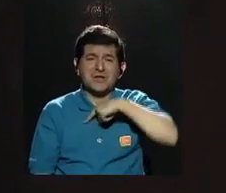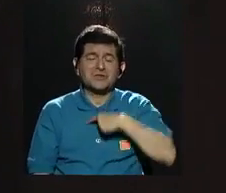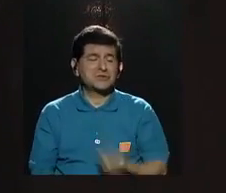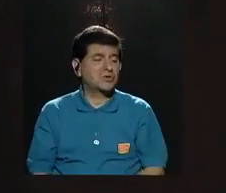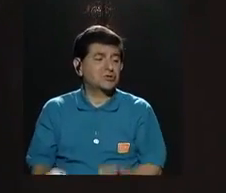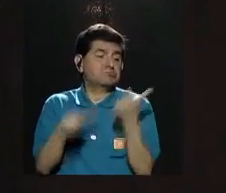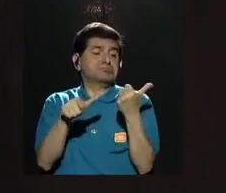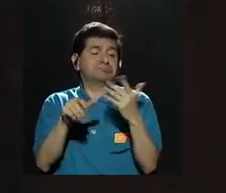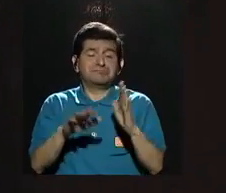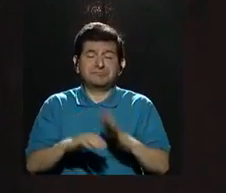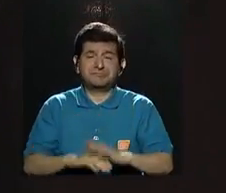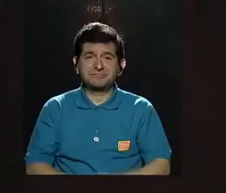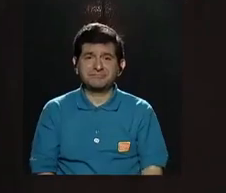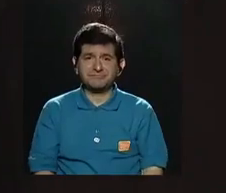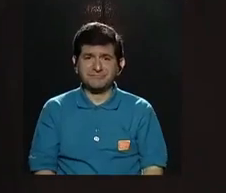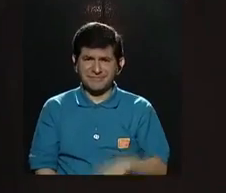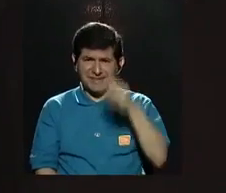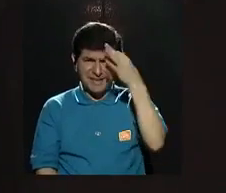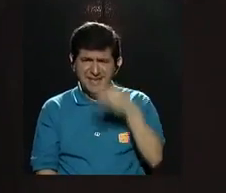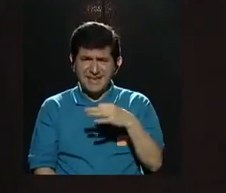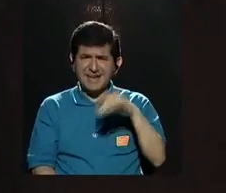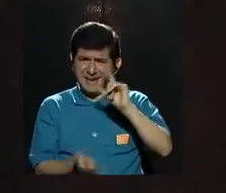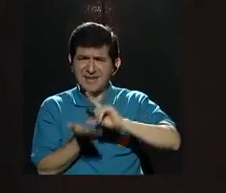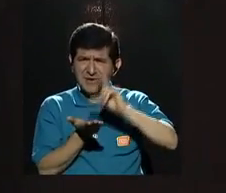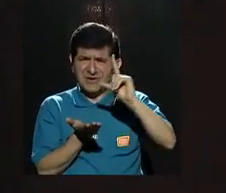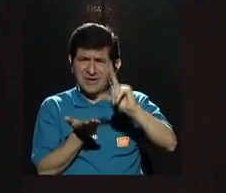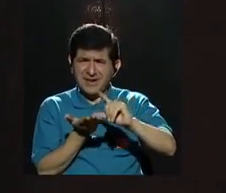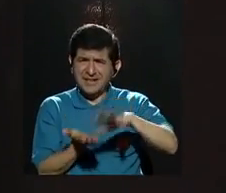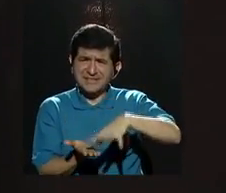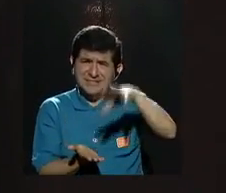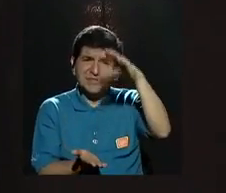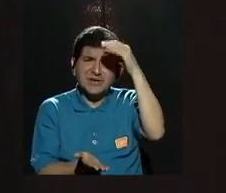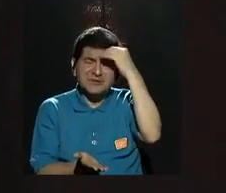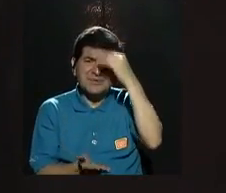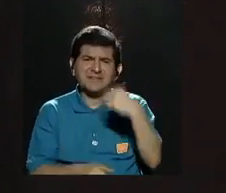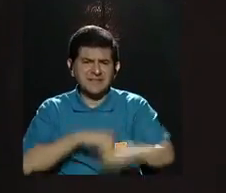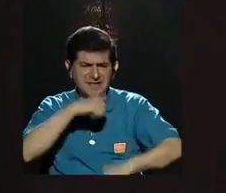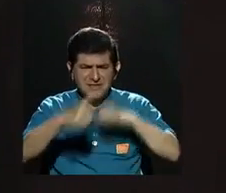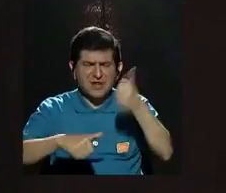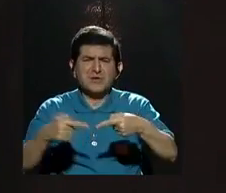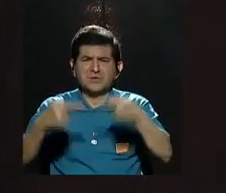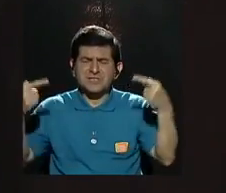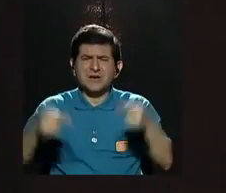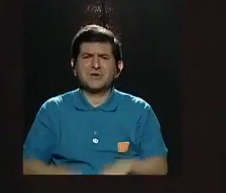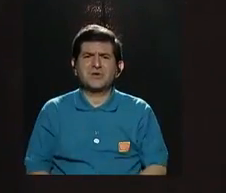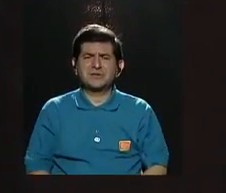And I think this is the lesson we've learned from struggles against racism.